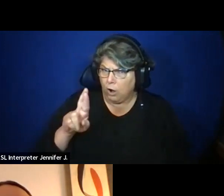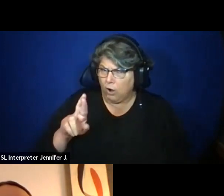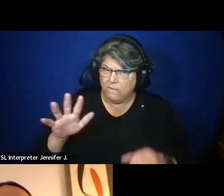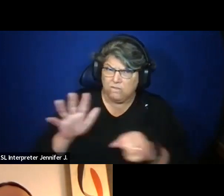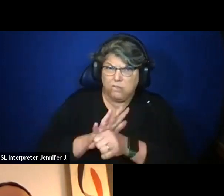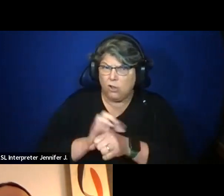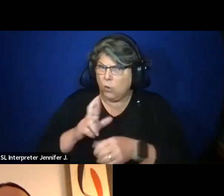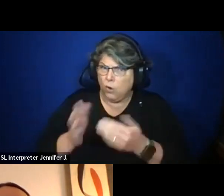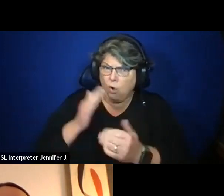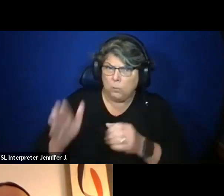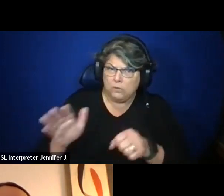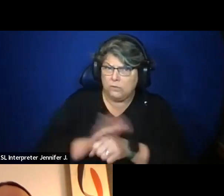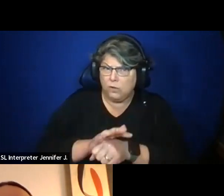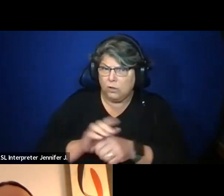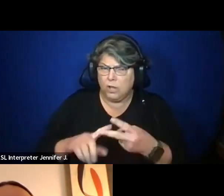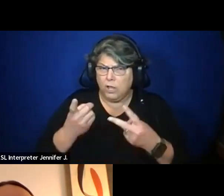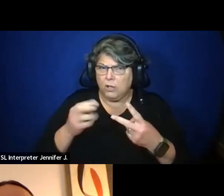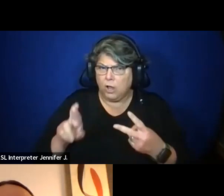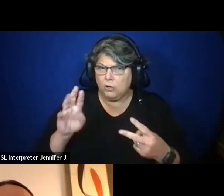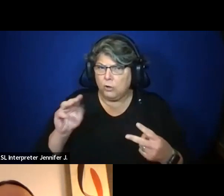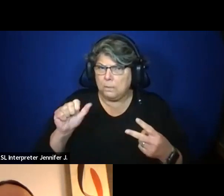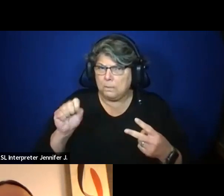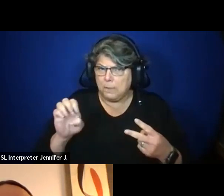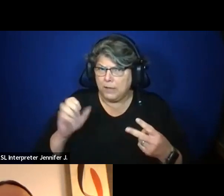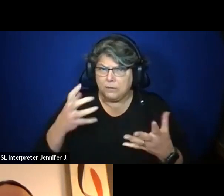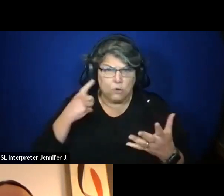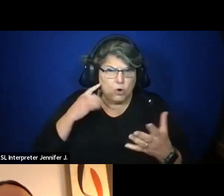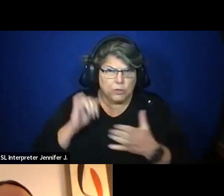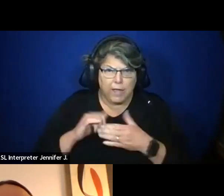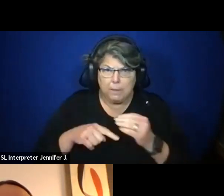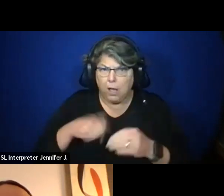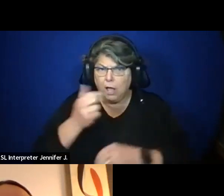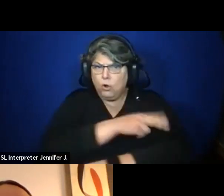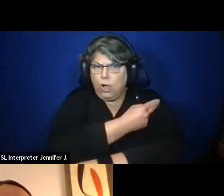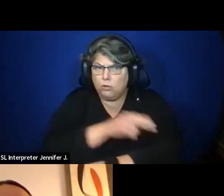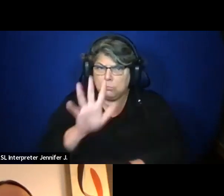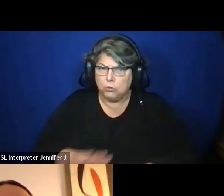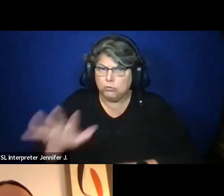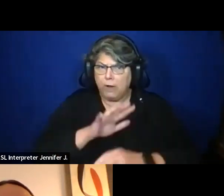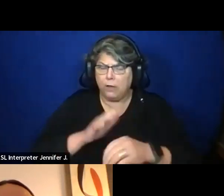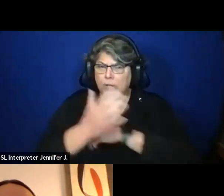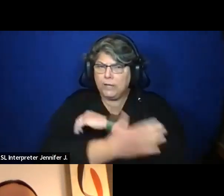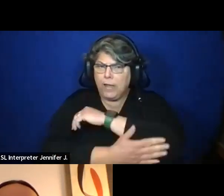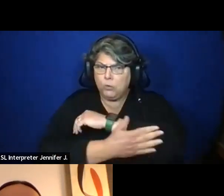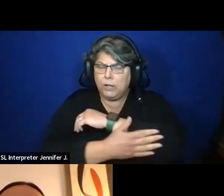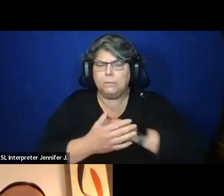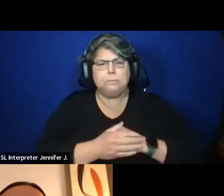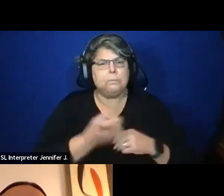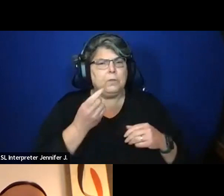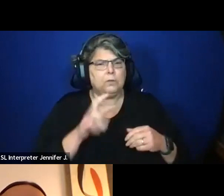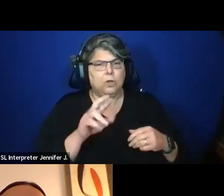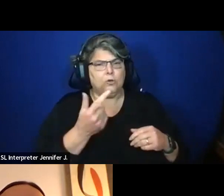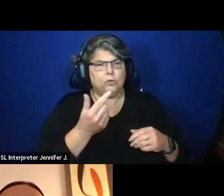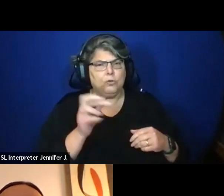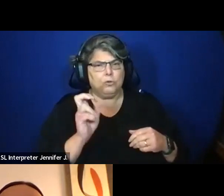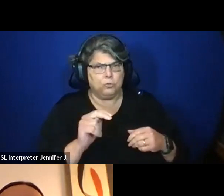at capacity? And Dr. Mase, have you heard that about any other hospitals in the county? Well, I have good news. So